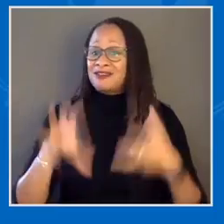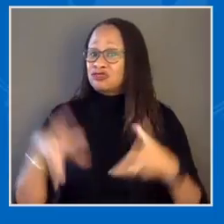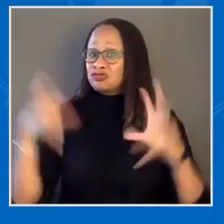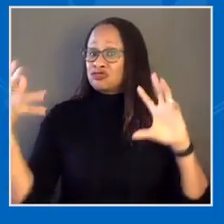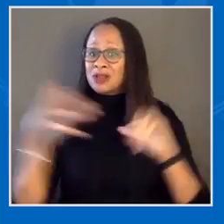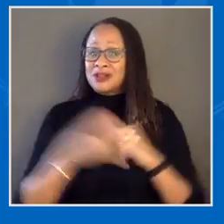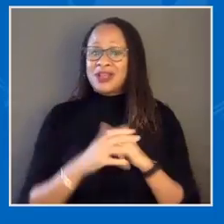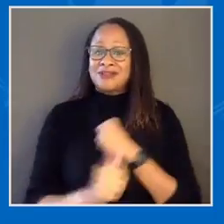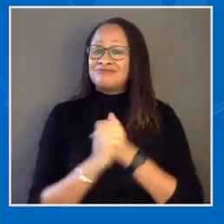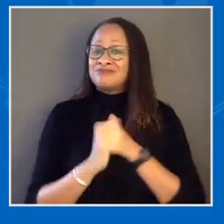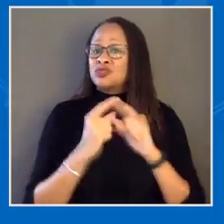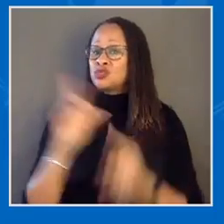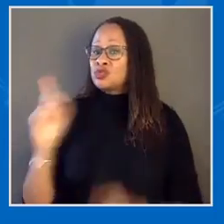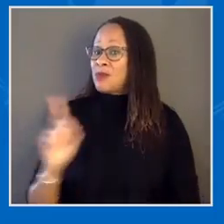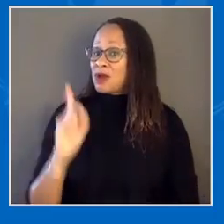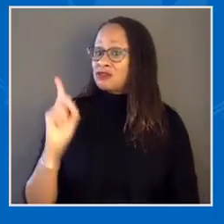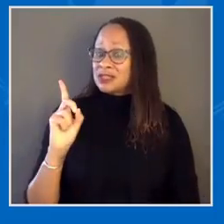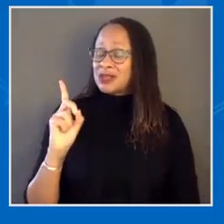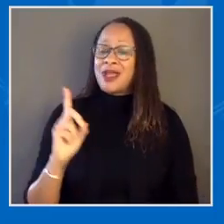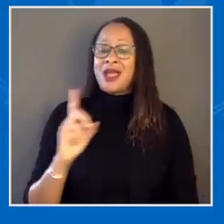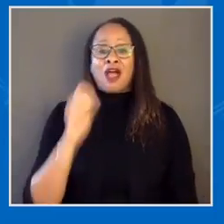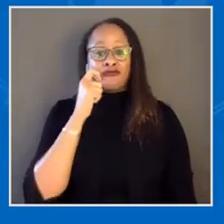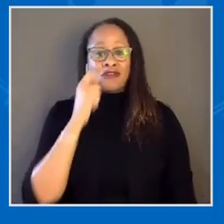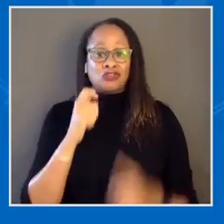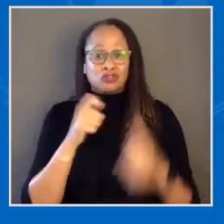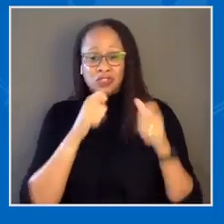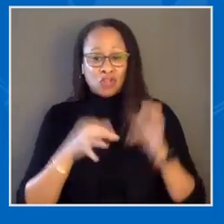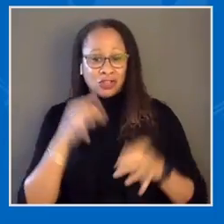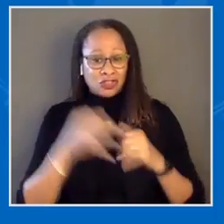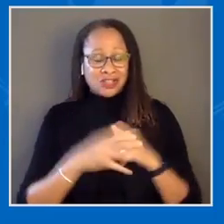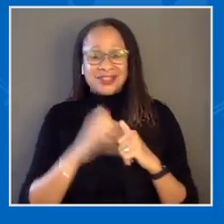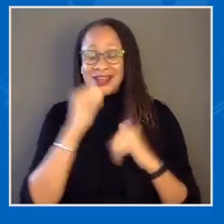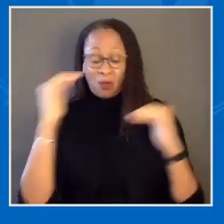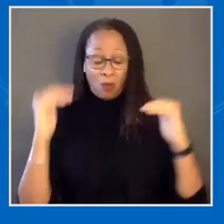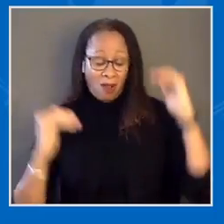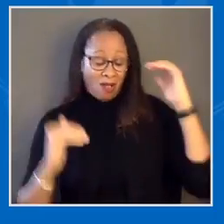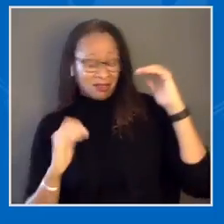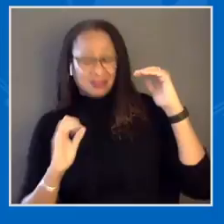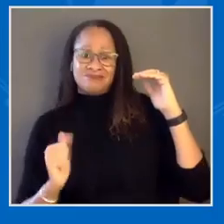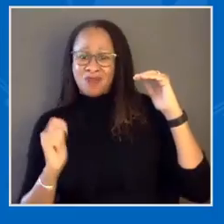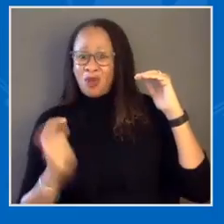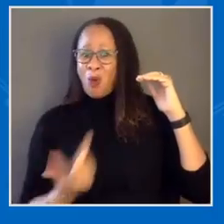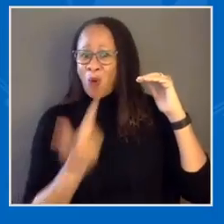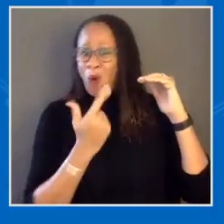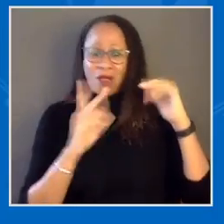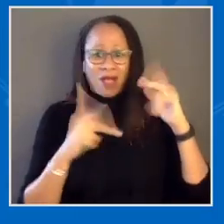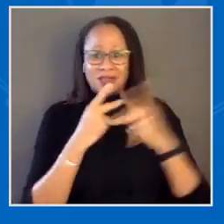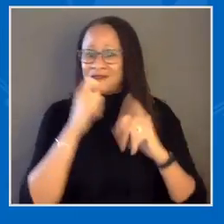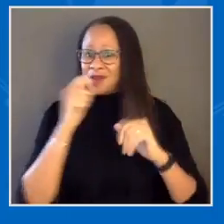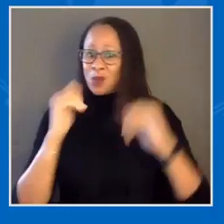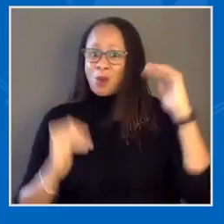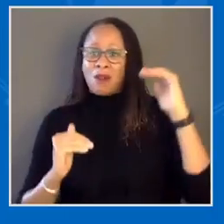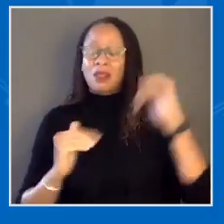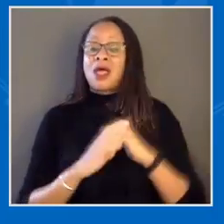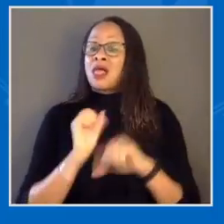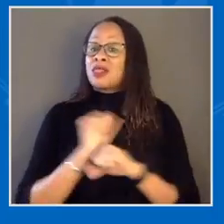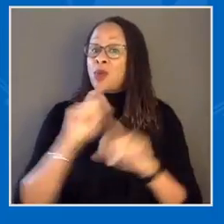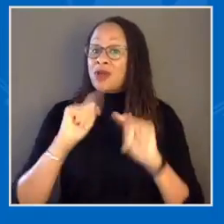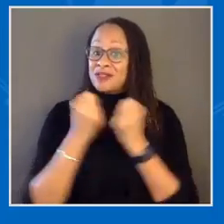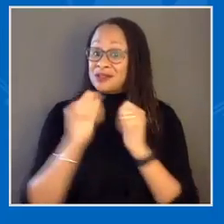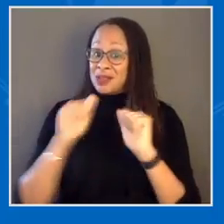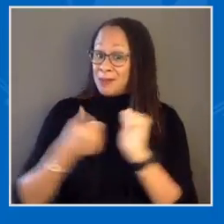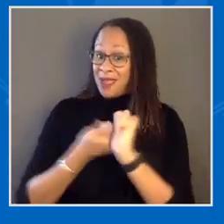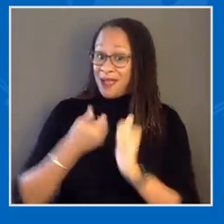to democracy, racial injustice, and inequality in all forms. The work of the team behind me today